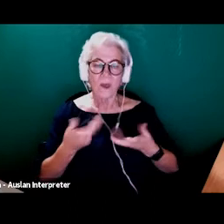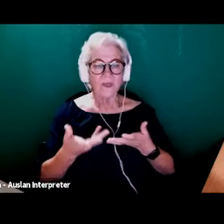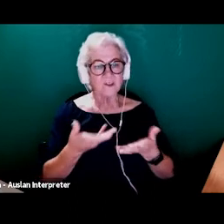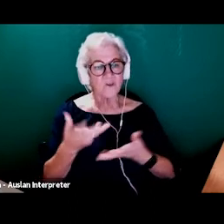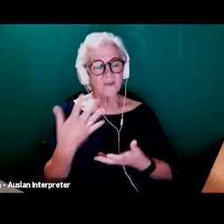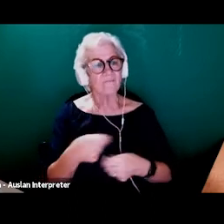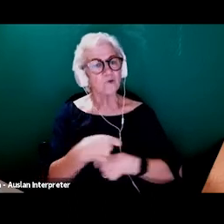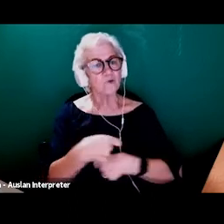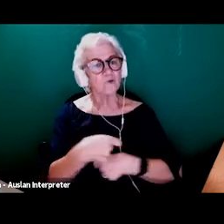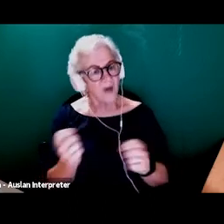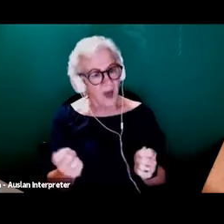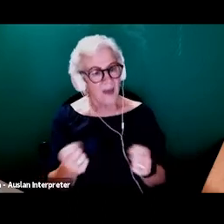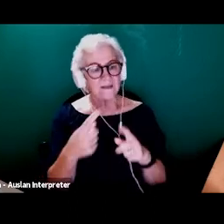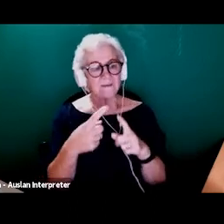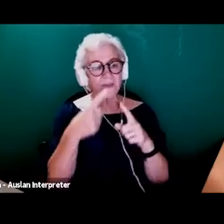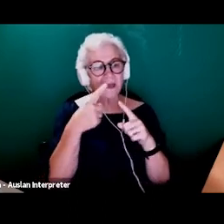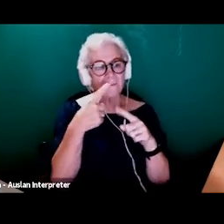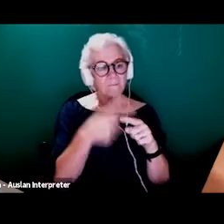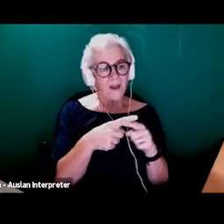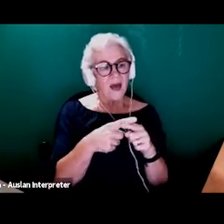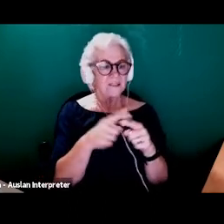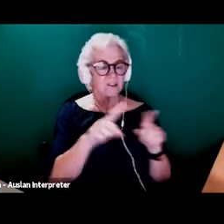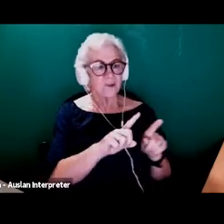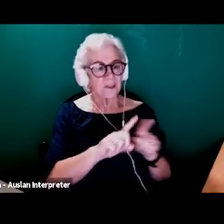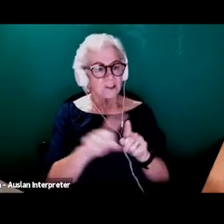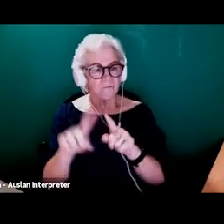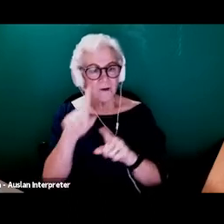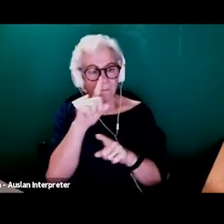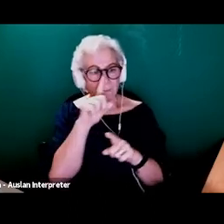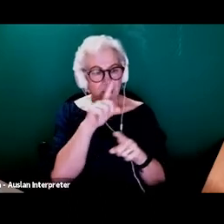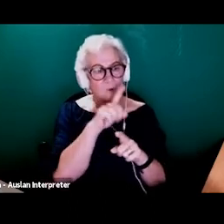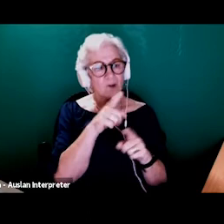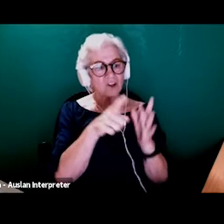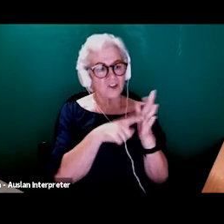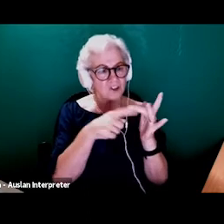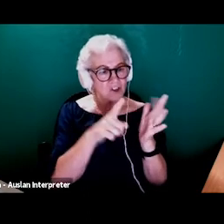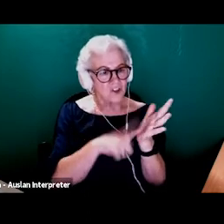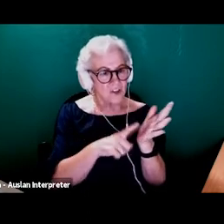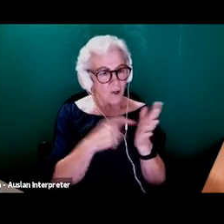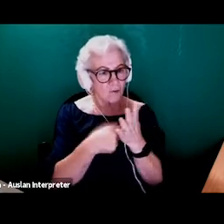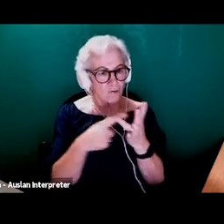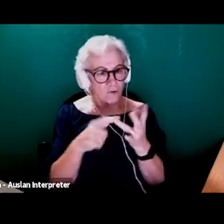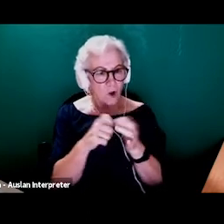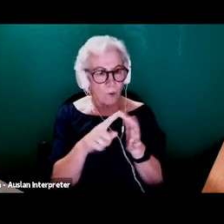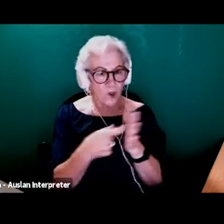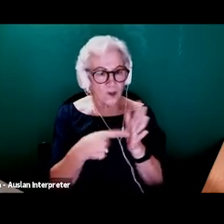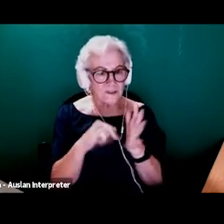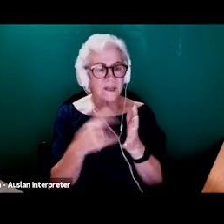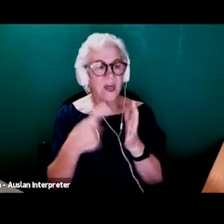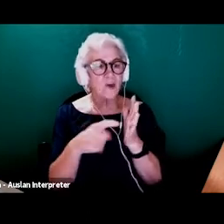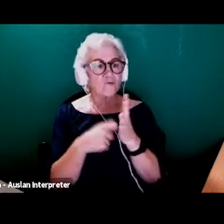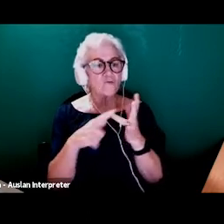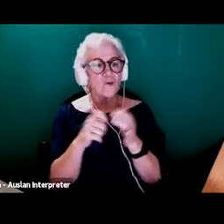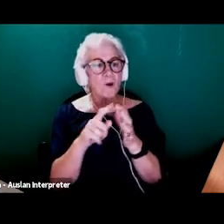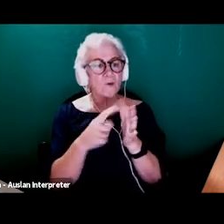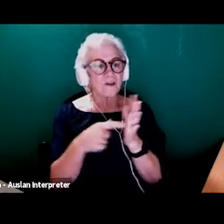provide, and to Jill Roberts and Robert Conalaglan for talking to us about the methadone program in the prison, well, methadone and buprenorphine. And